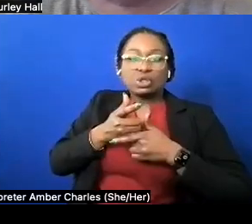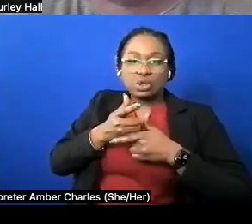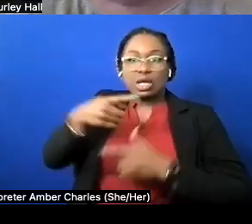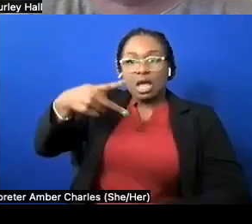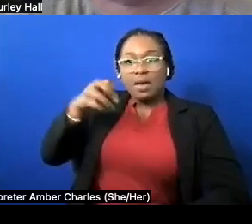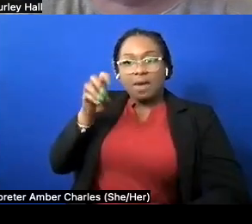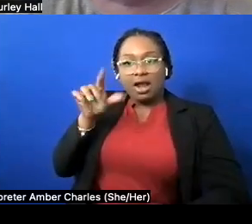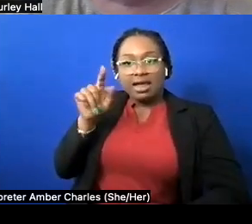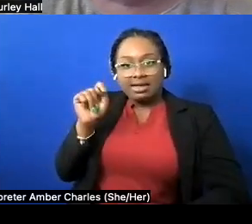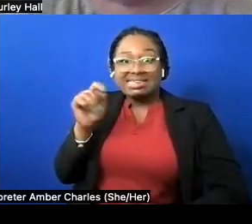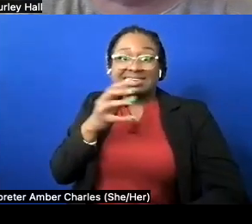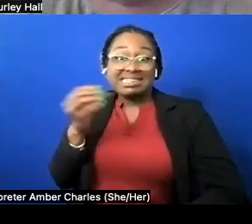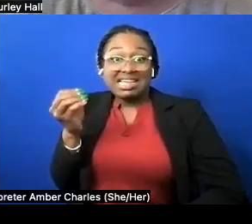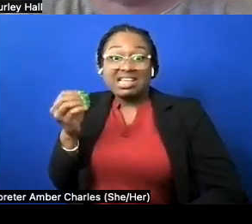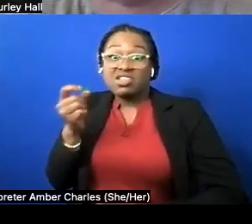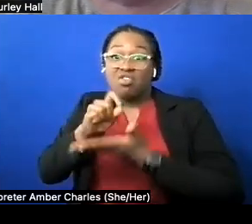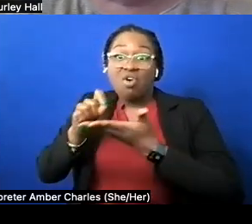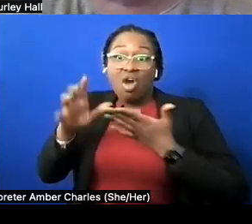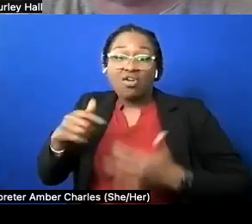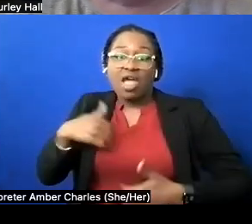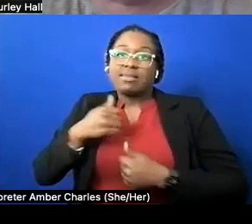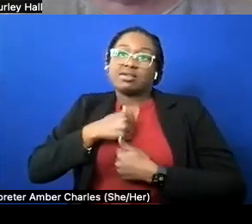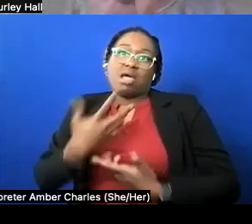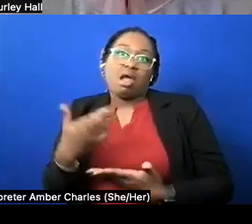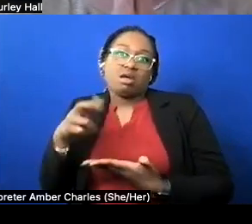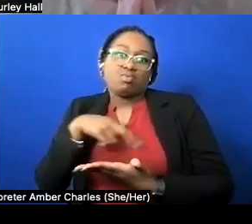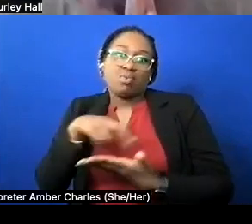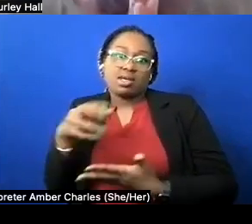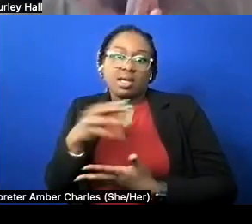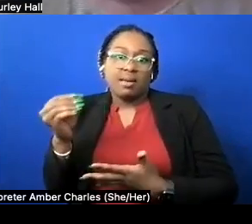and Exploring Shadism. Sharon, thank you so much for being here.